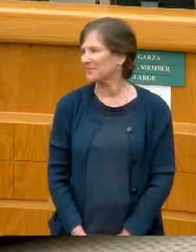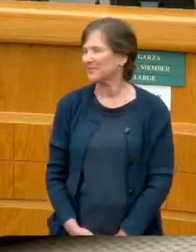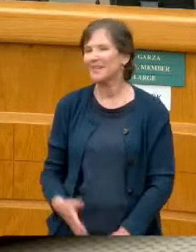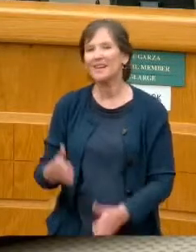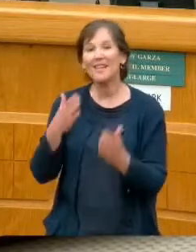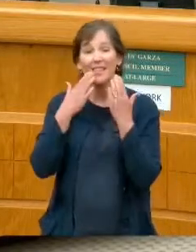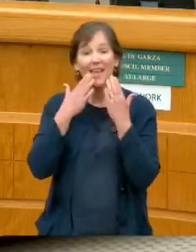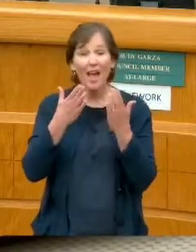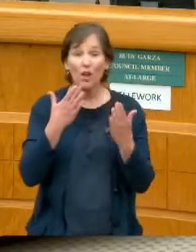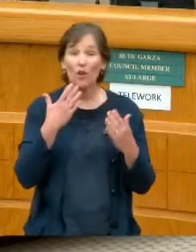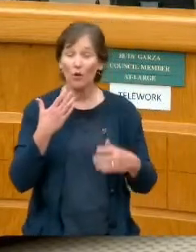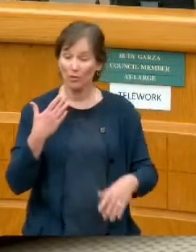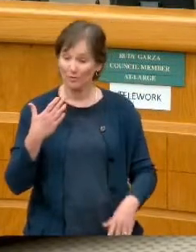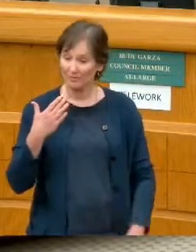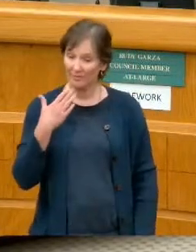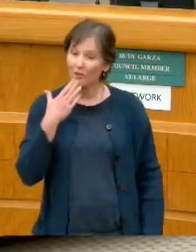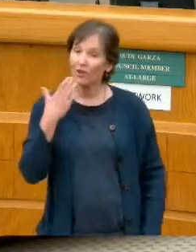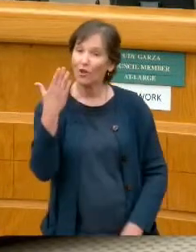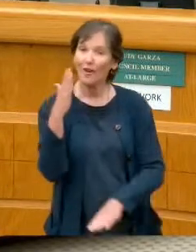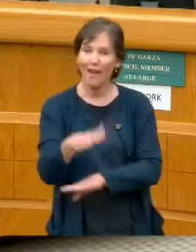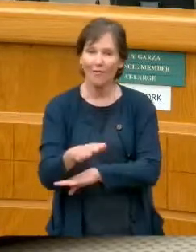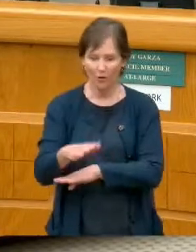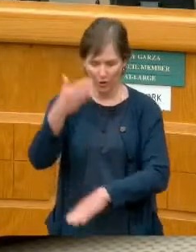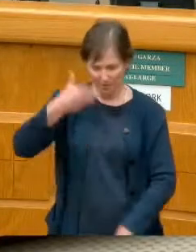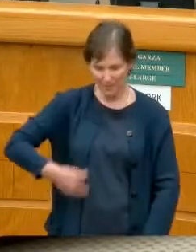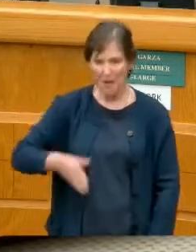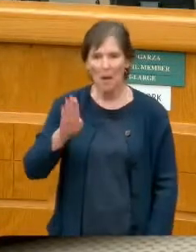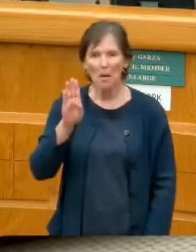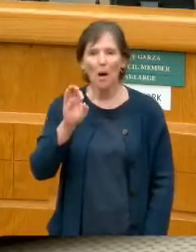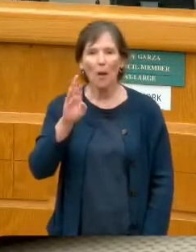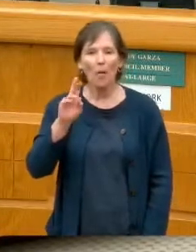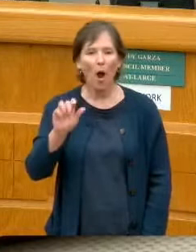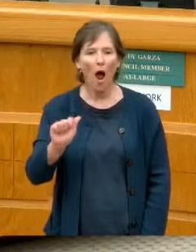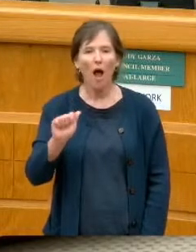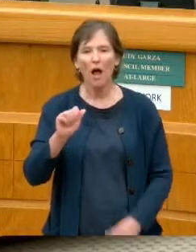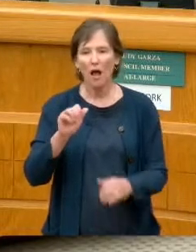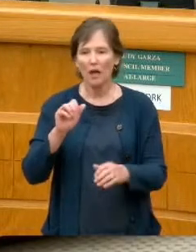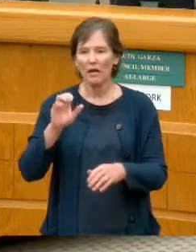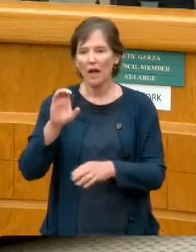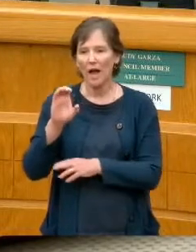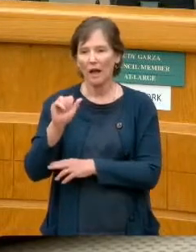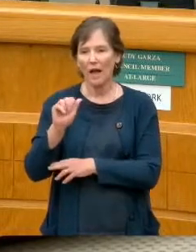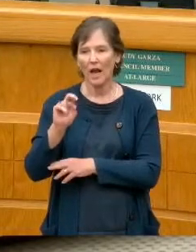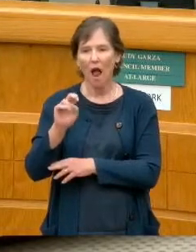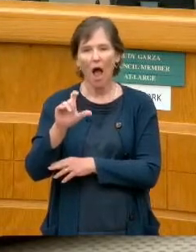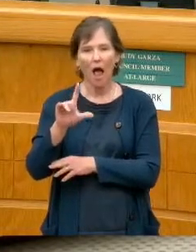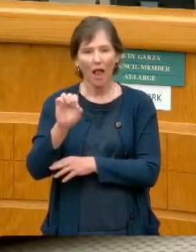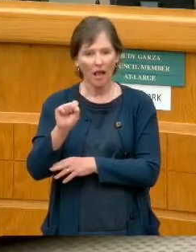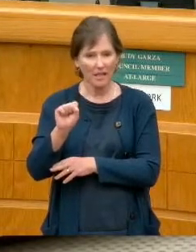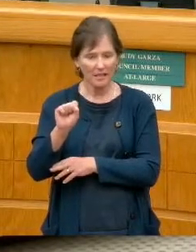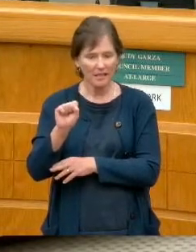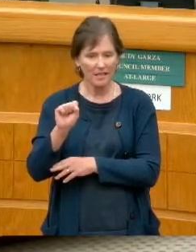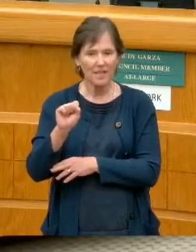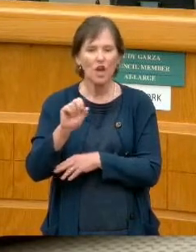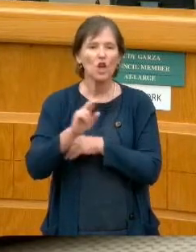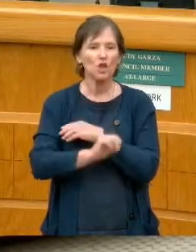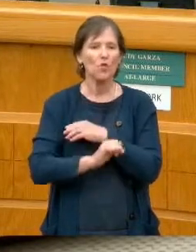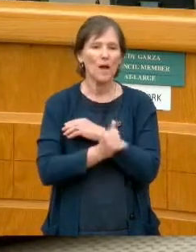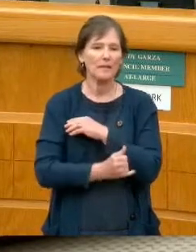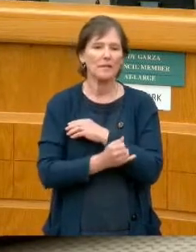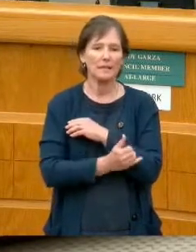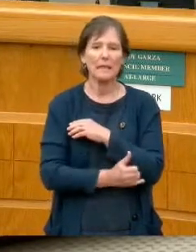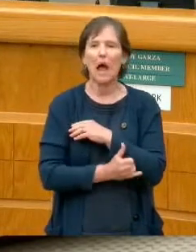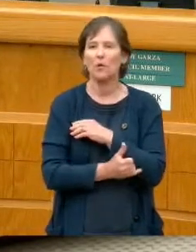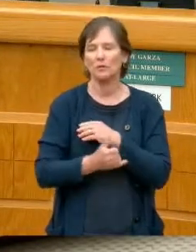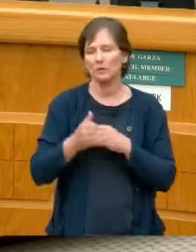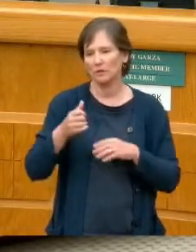Thank you and good afternoon. Barbara Canales, Nueces County Judge. I trust that everybody had a very safe and relaxing holiday